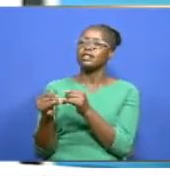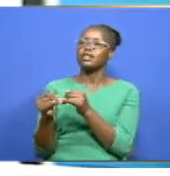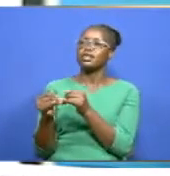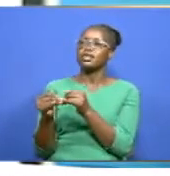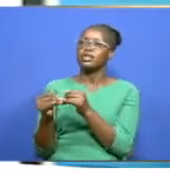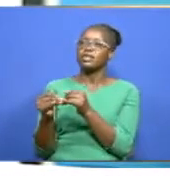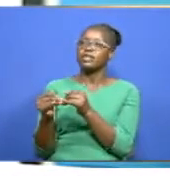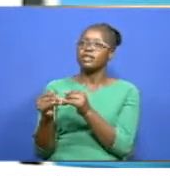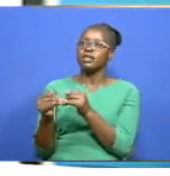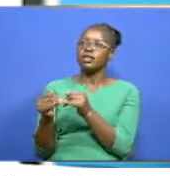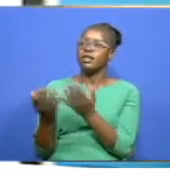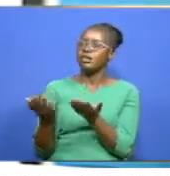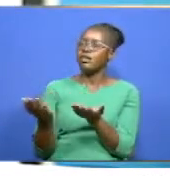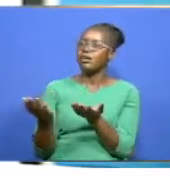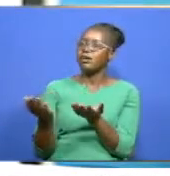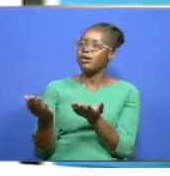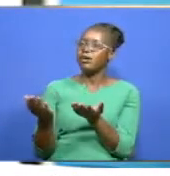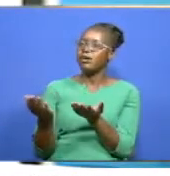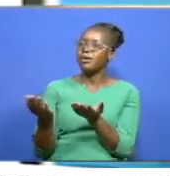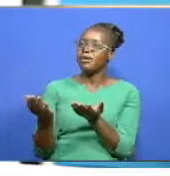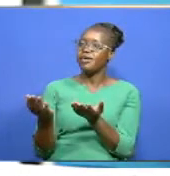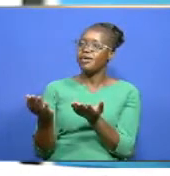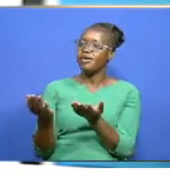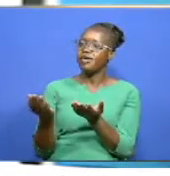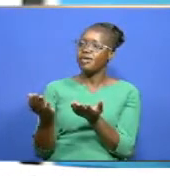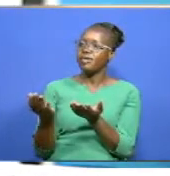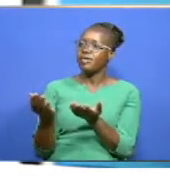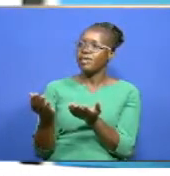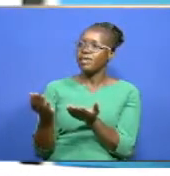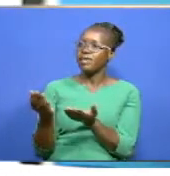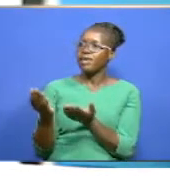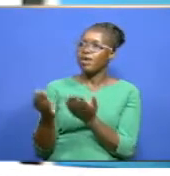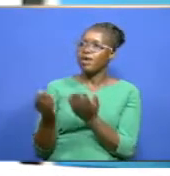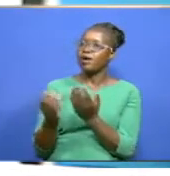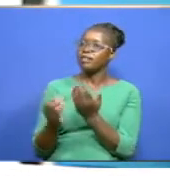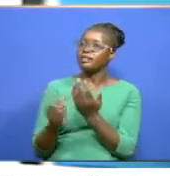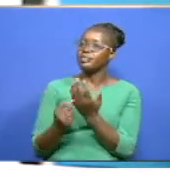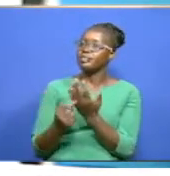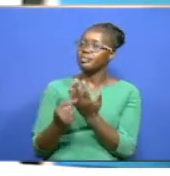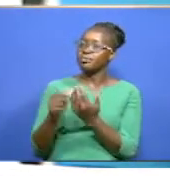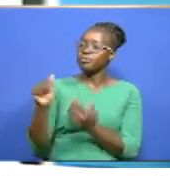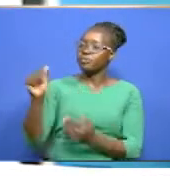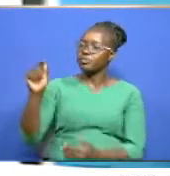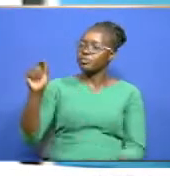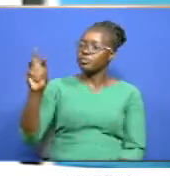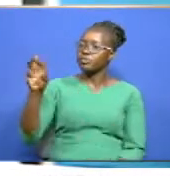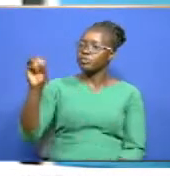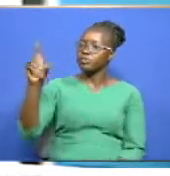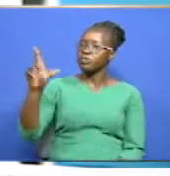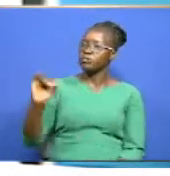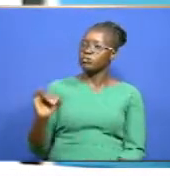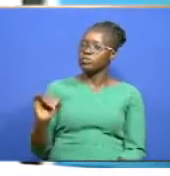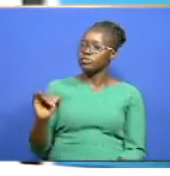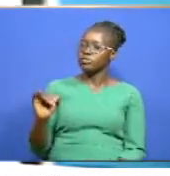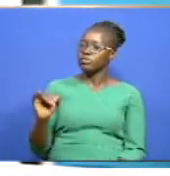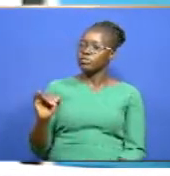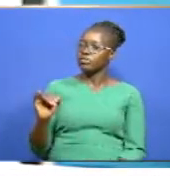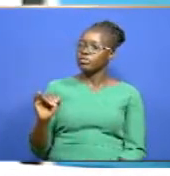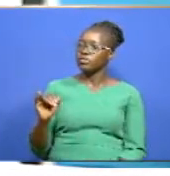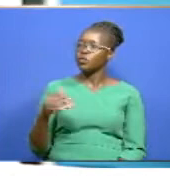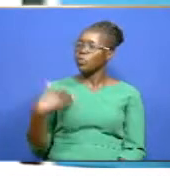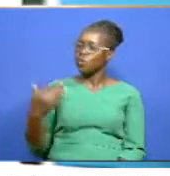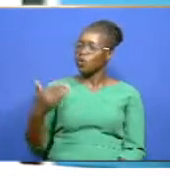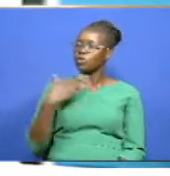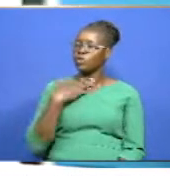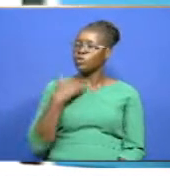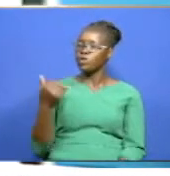the, what the gentleman is saying, Atuoli has been crying for this Luhya unity, mm-hmm. who will be the Luhya kingpin?